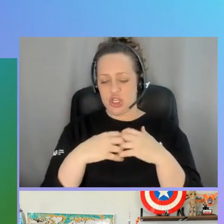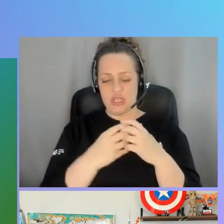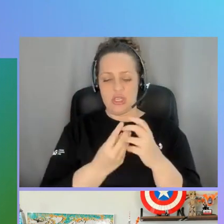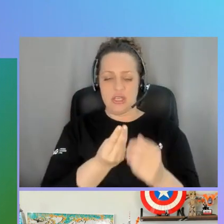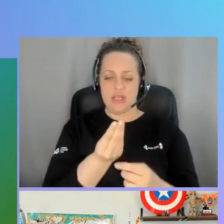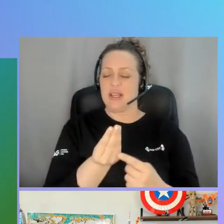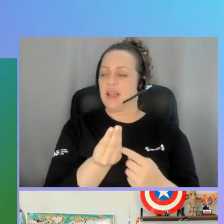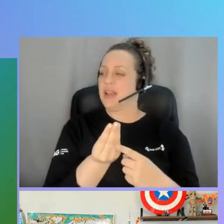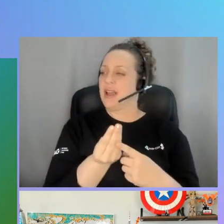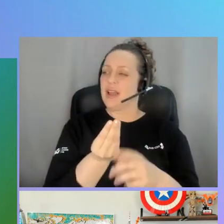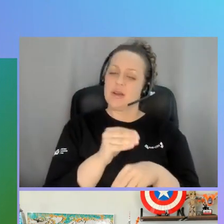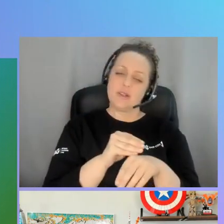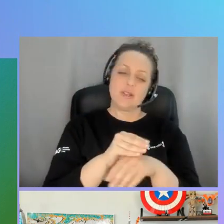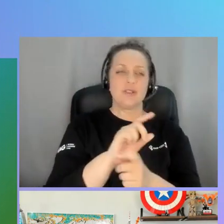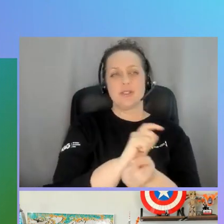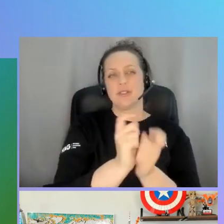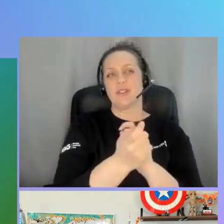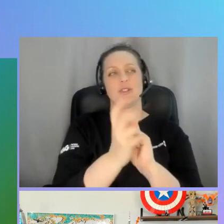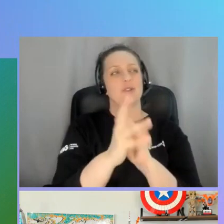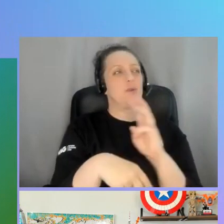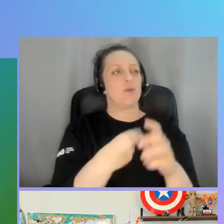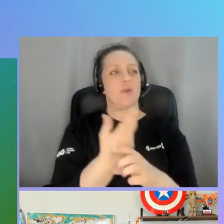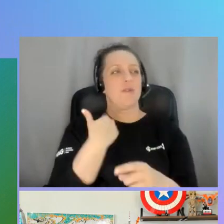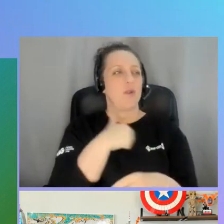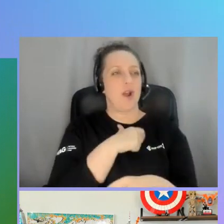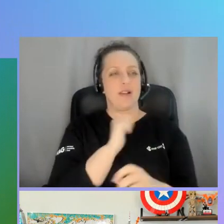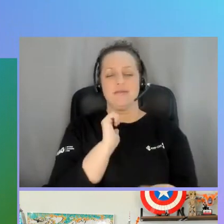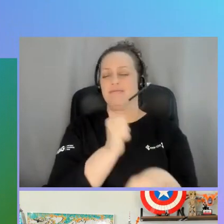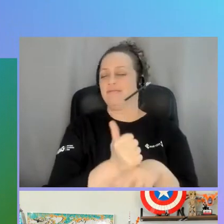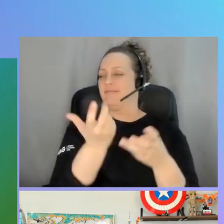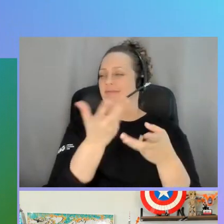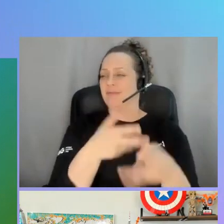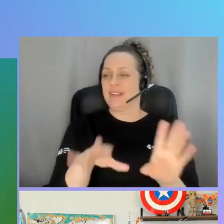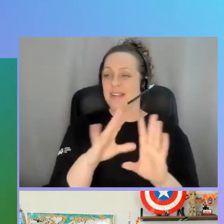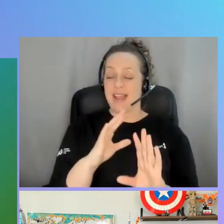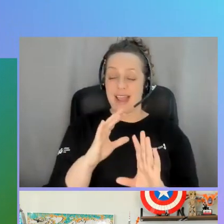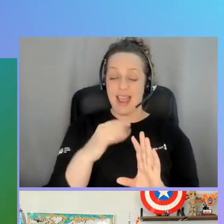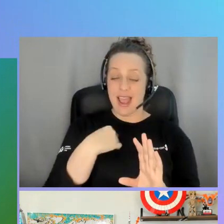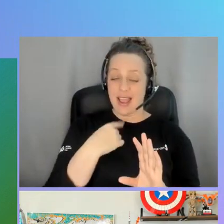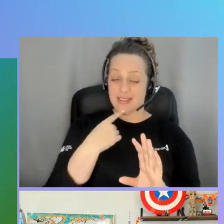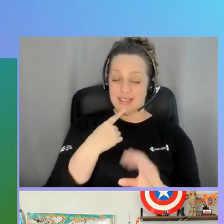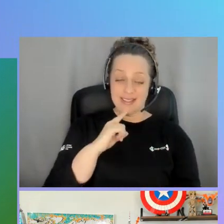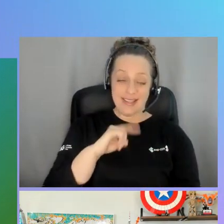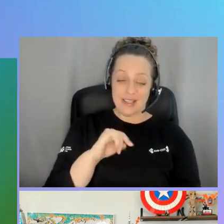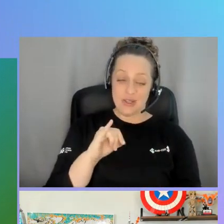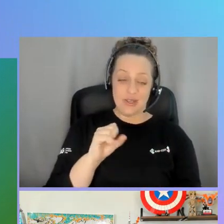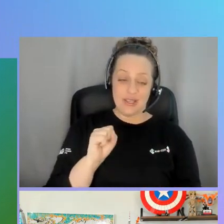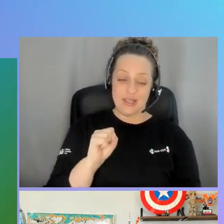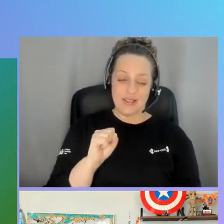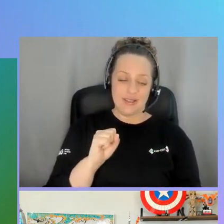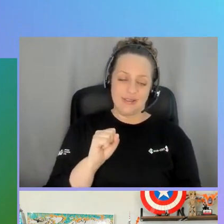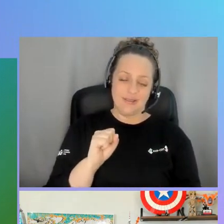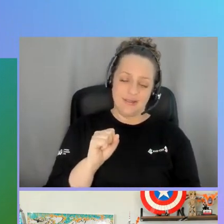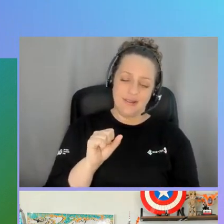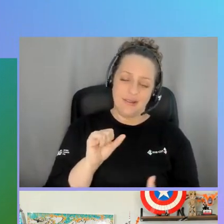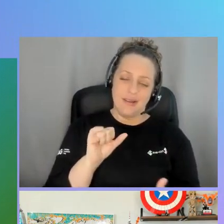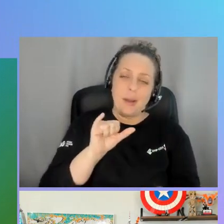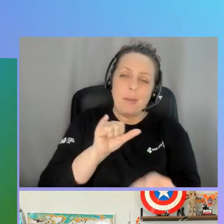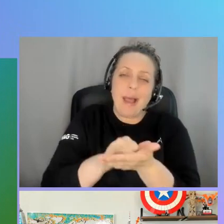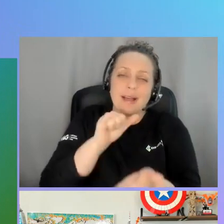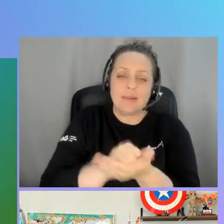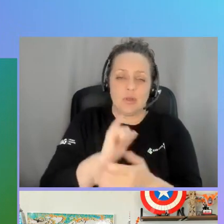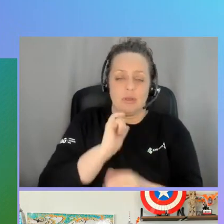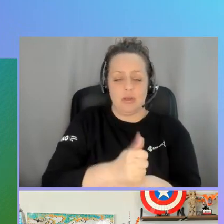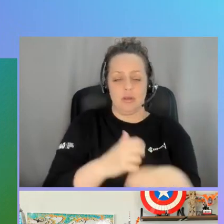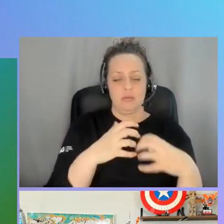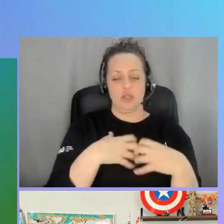going to change the world for us. And I would argue the answer is absolutely not, especially